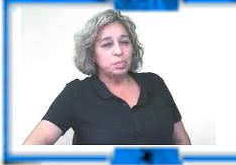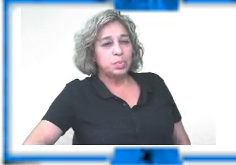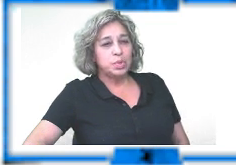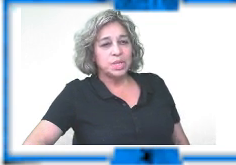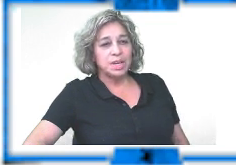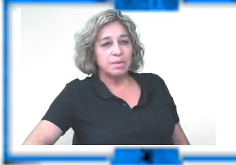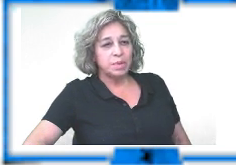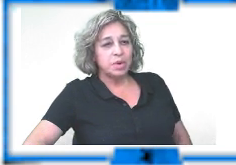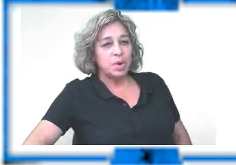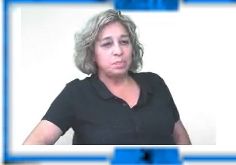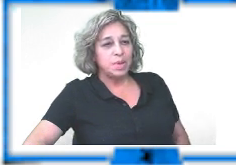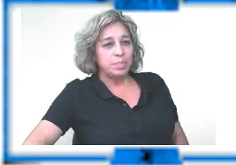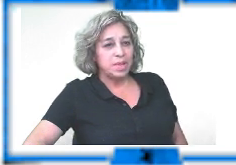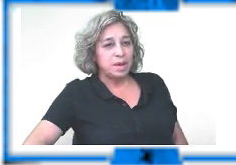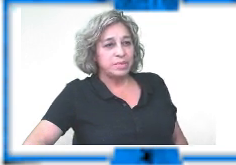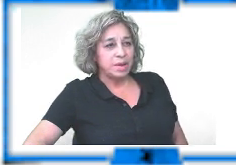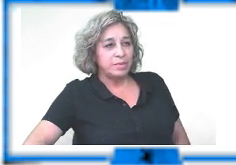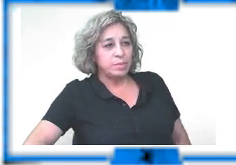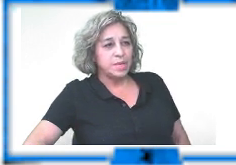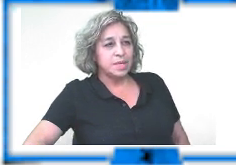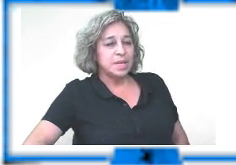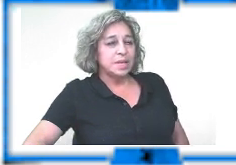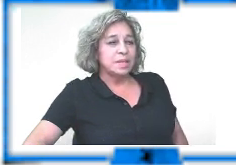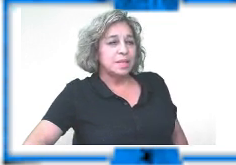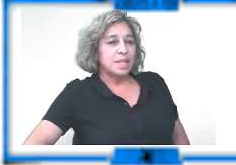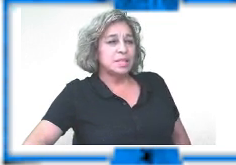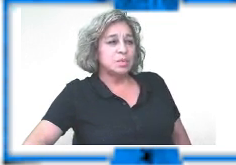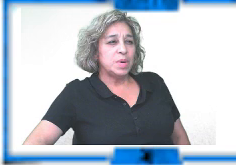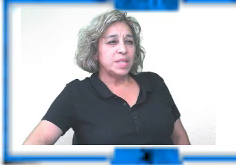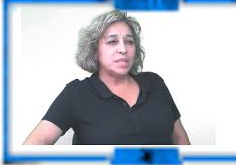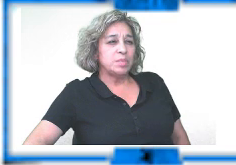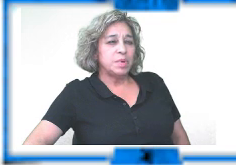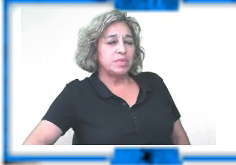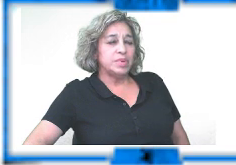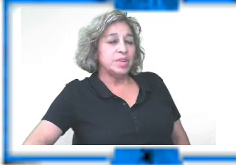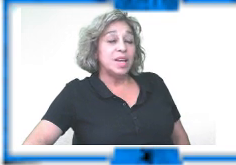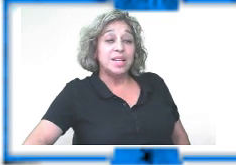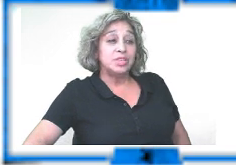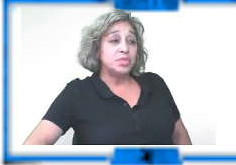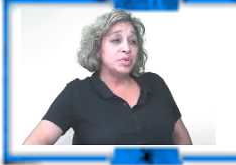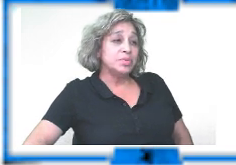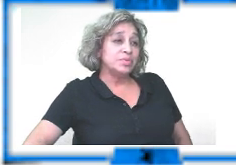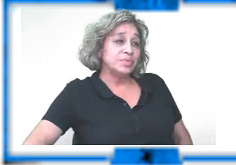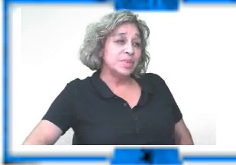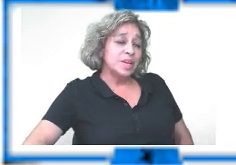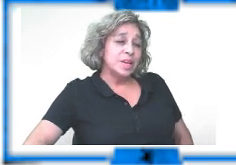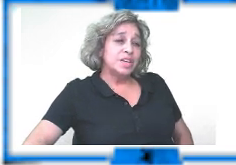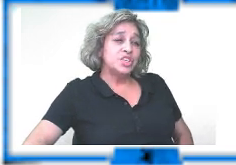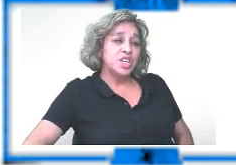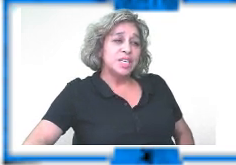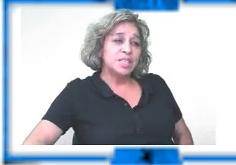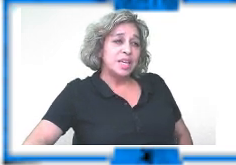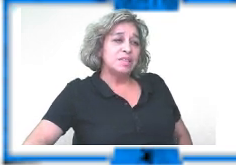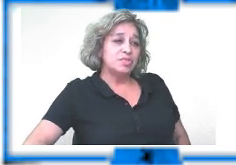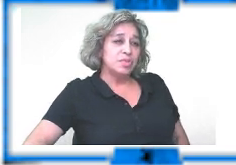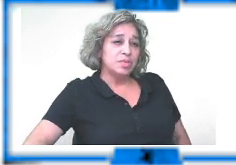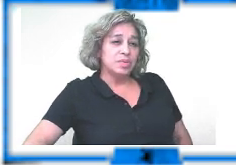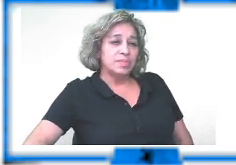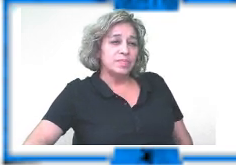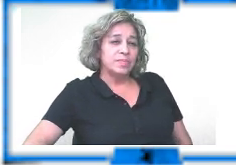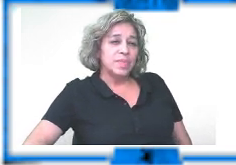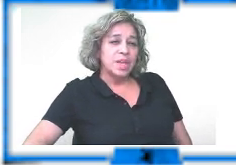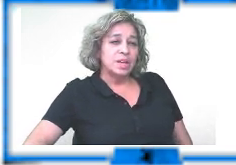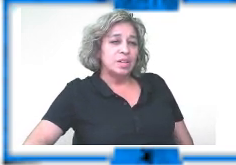and to pull the corrupt people out of government. That's why it's so beautiful. And it's true. She is saying the